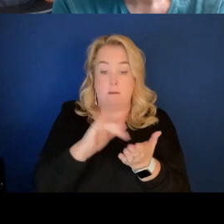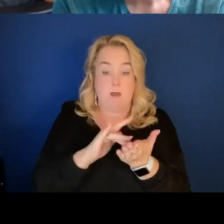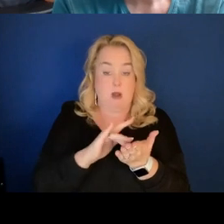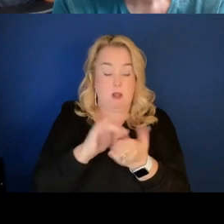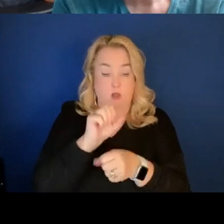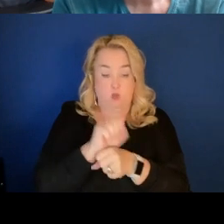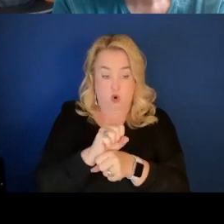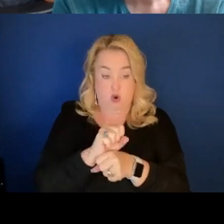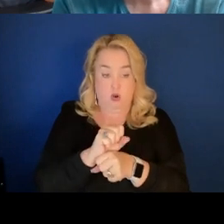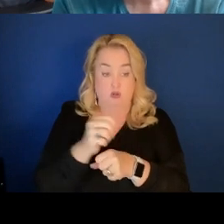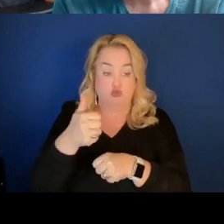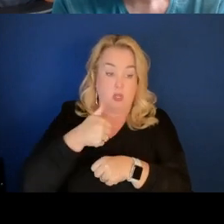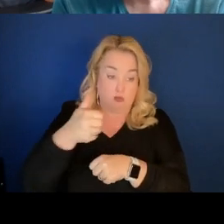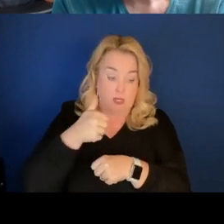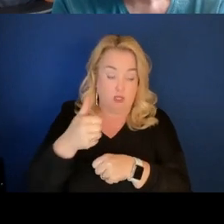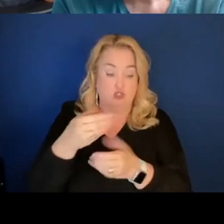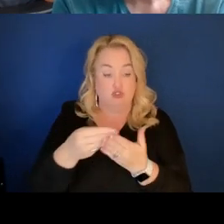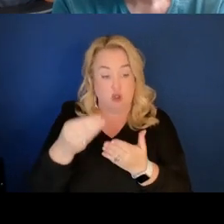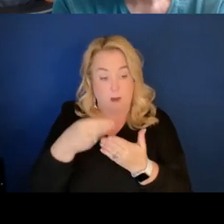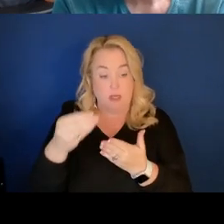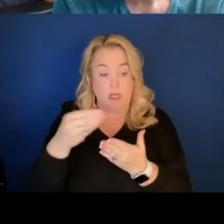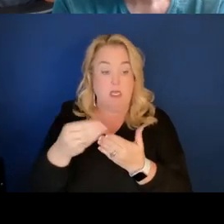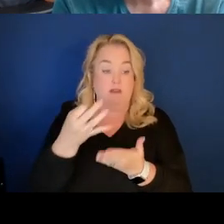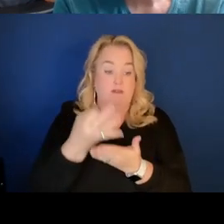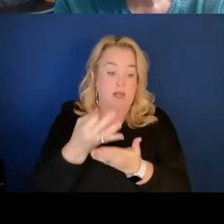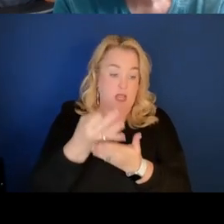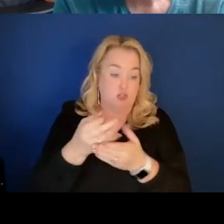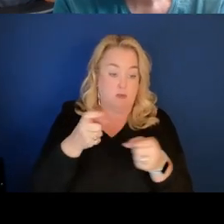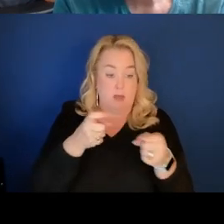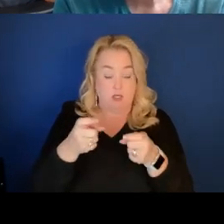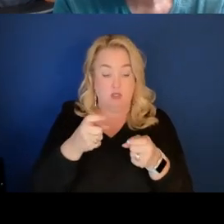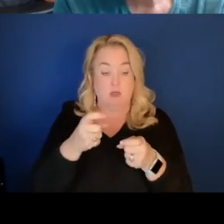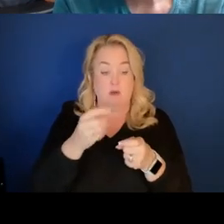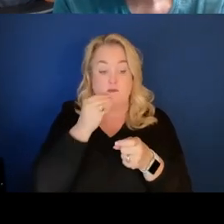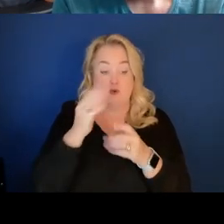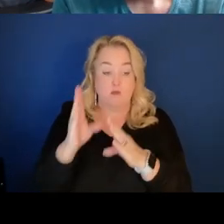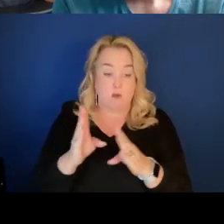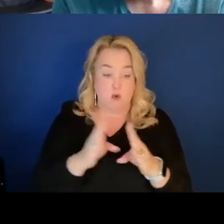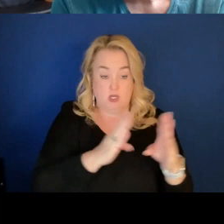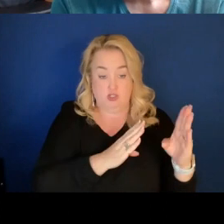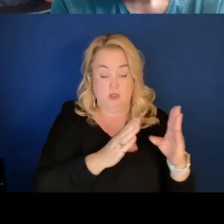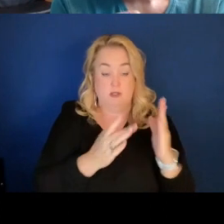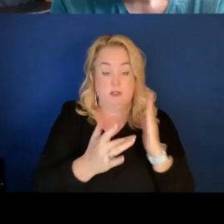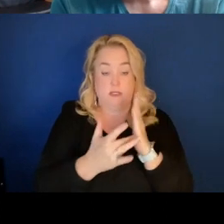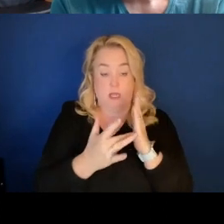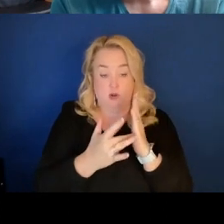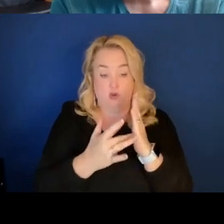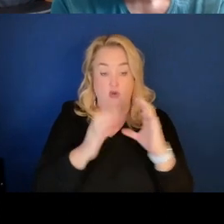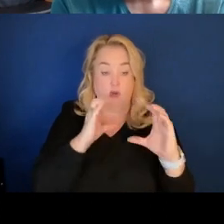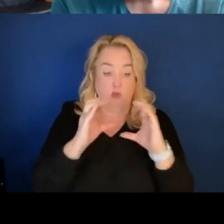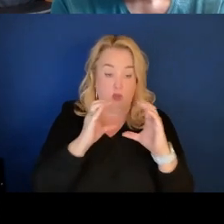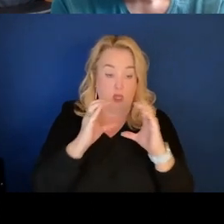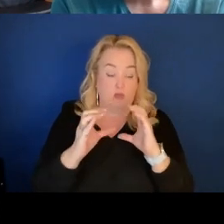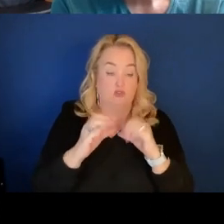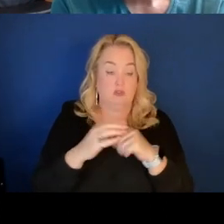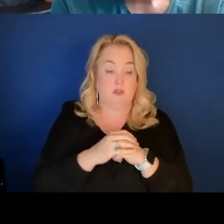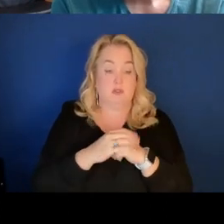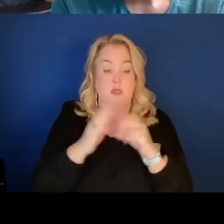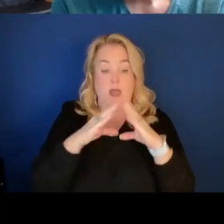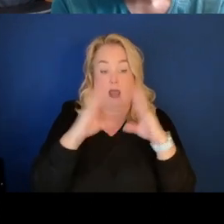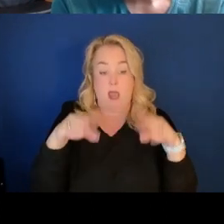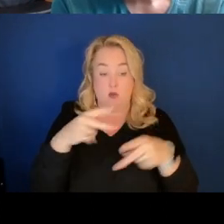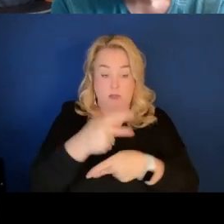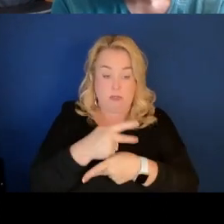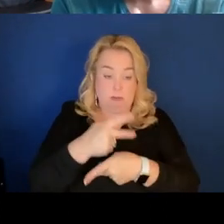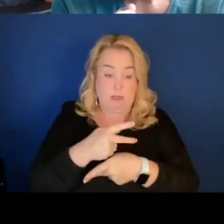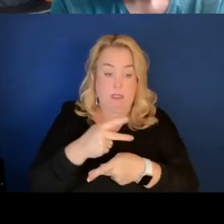as transportation, shopping, financial management, meal preparation, technical assistance,